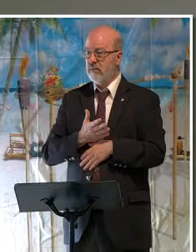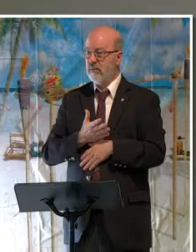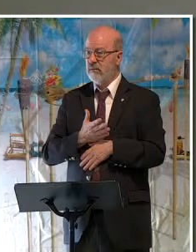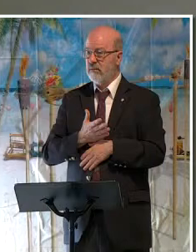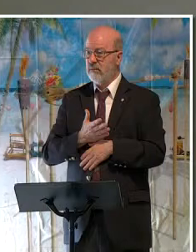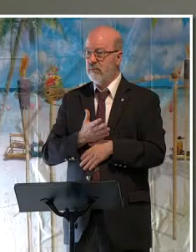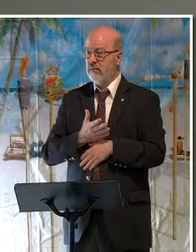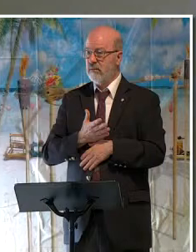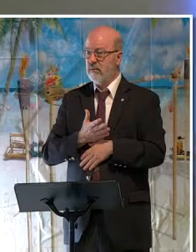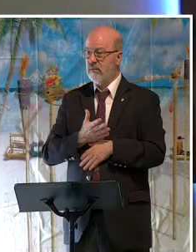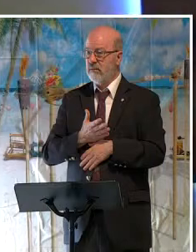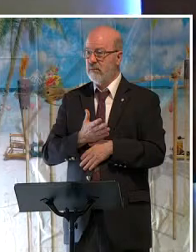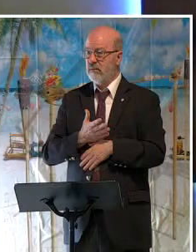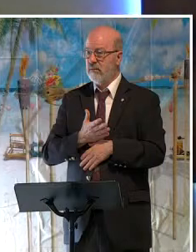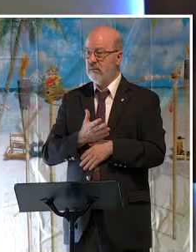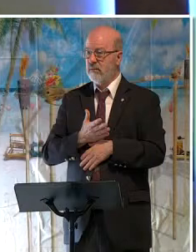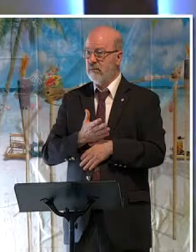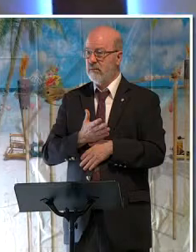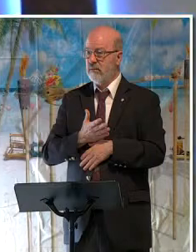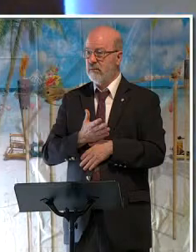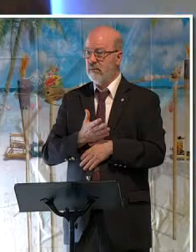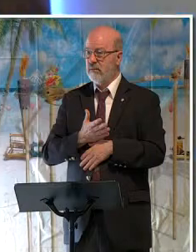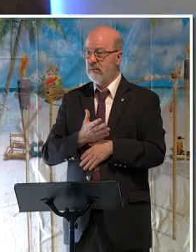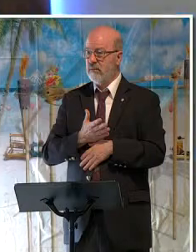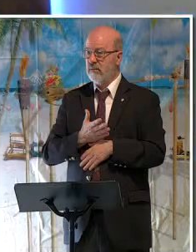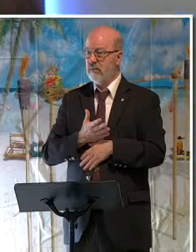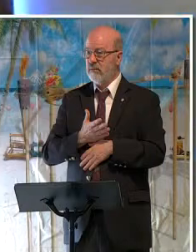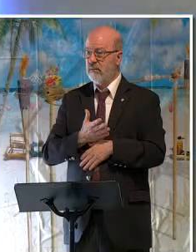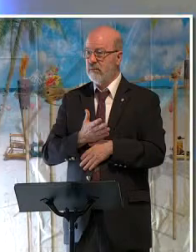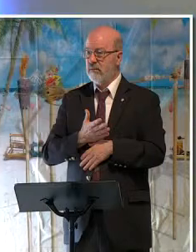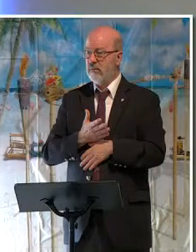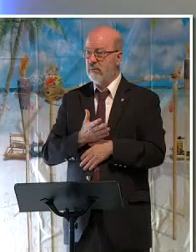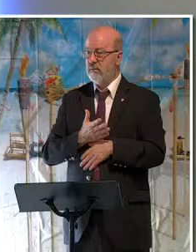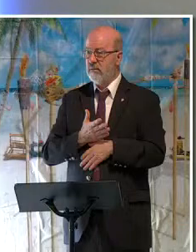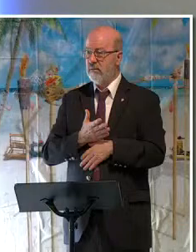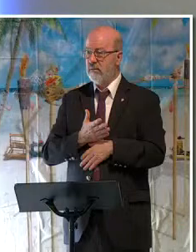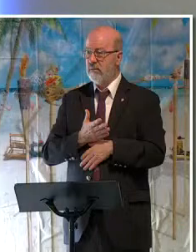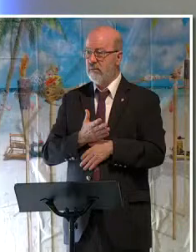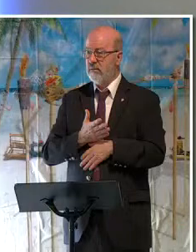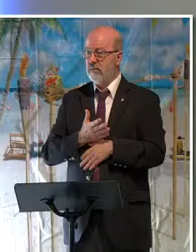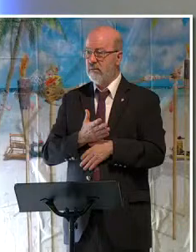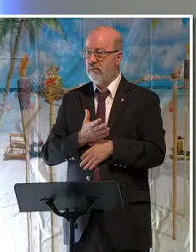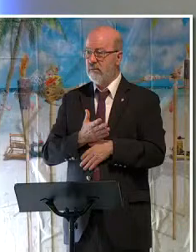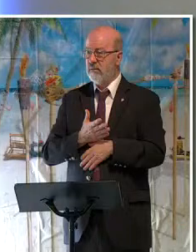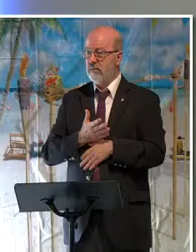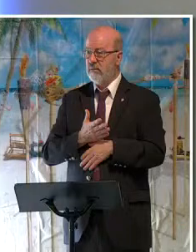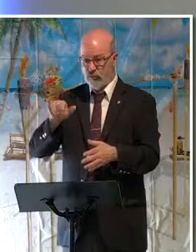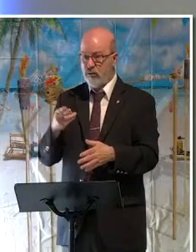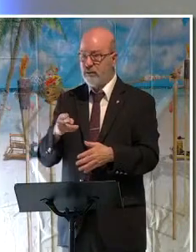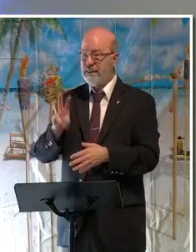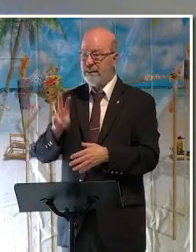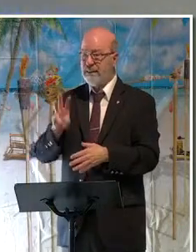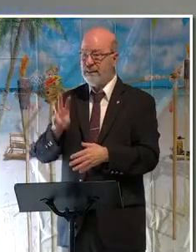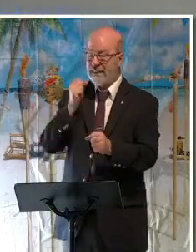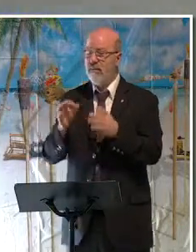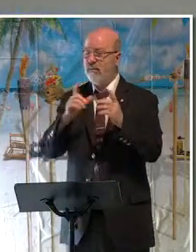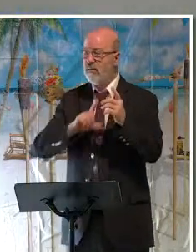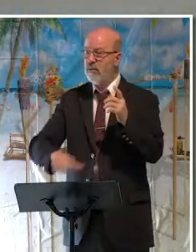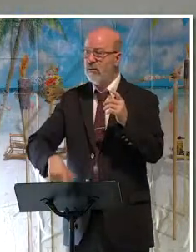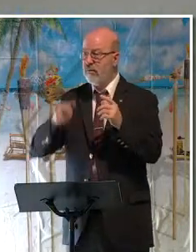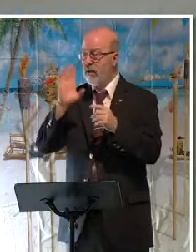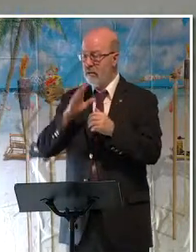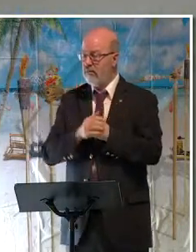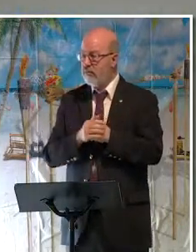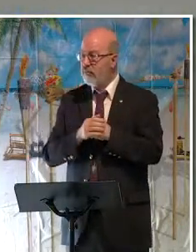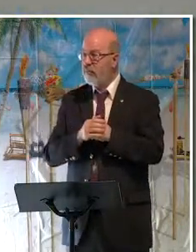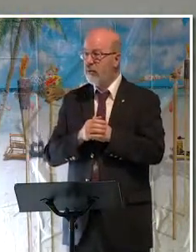an infant, till the time he's about 7, he's hid where? In the house of God. Oh, by the way,